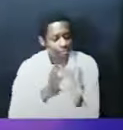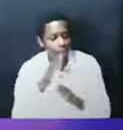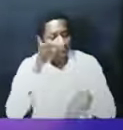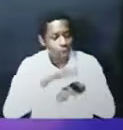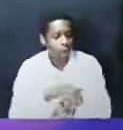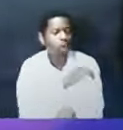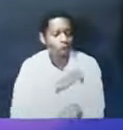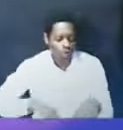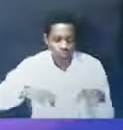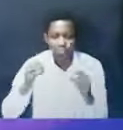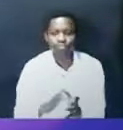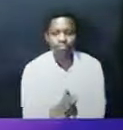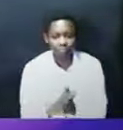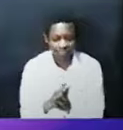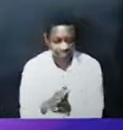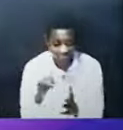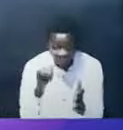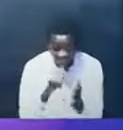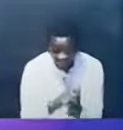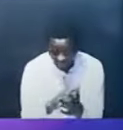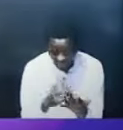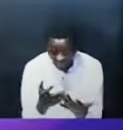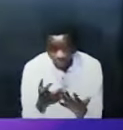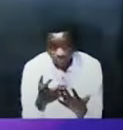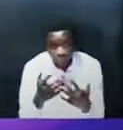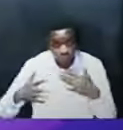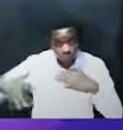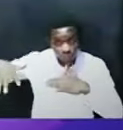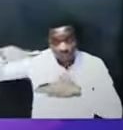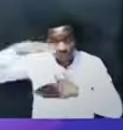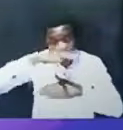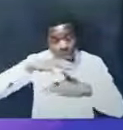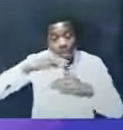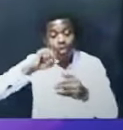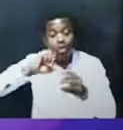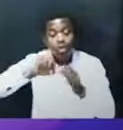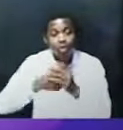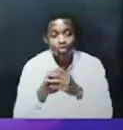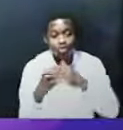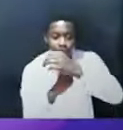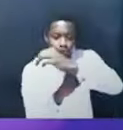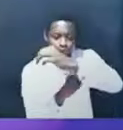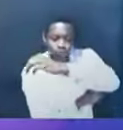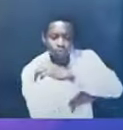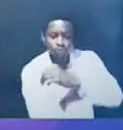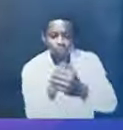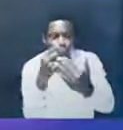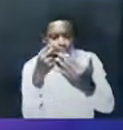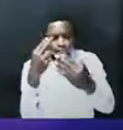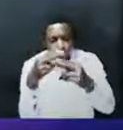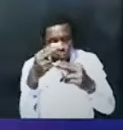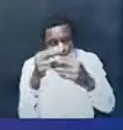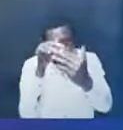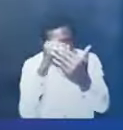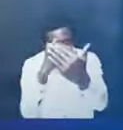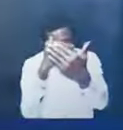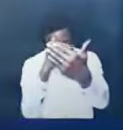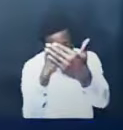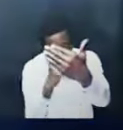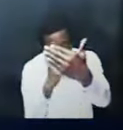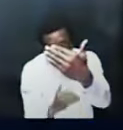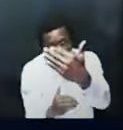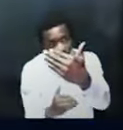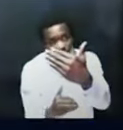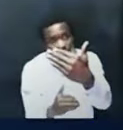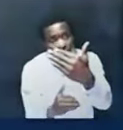So beyond all the fundamentals we enumerated as the impact of the Jewish dispersion,